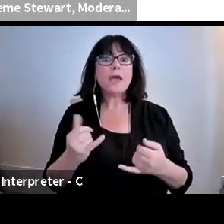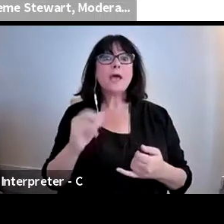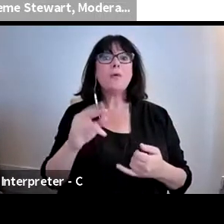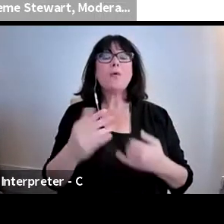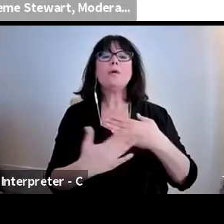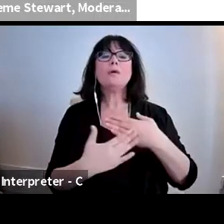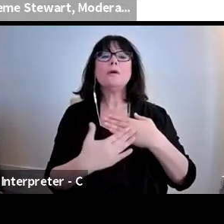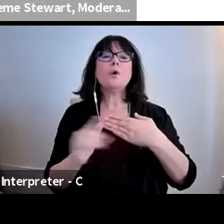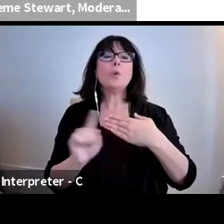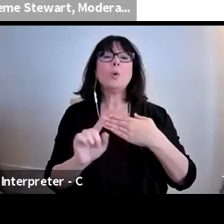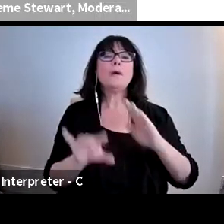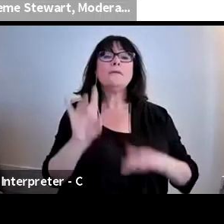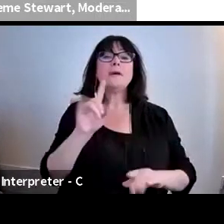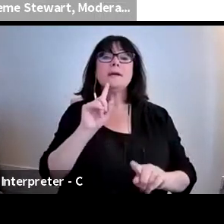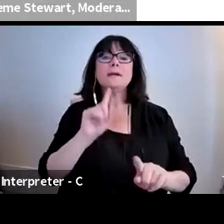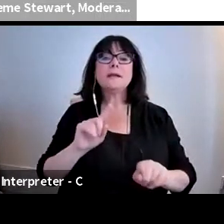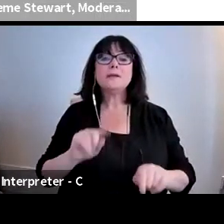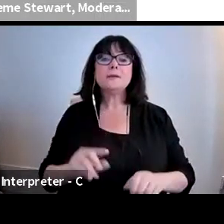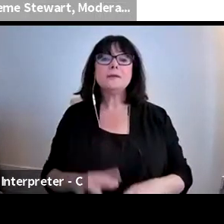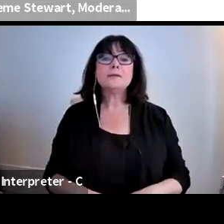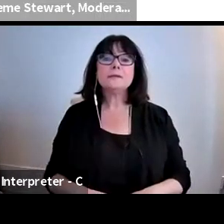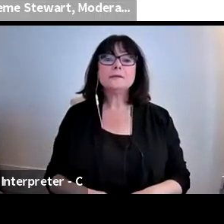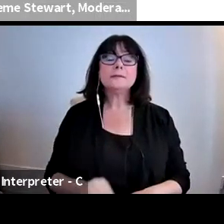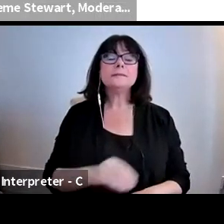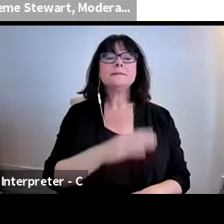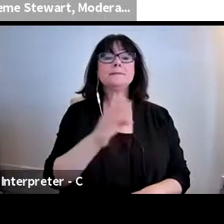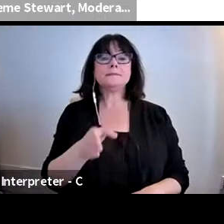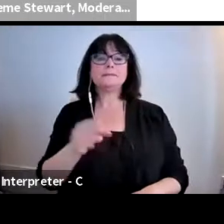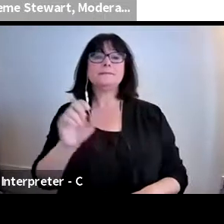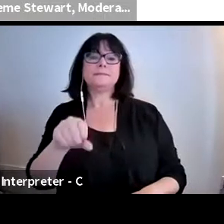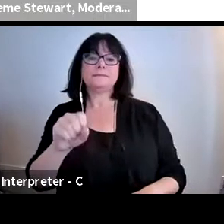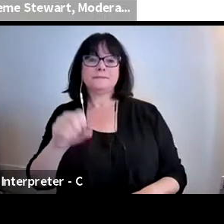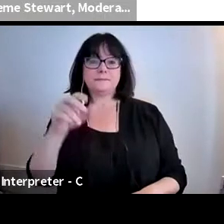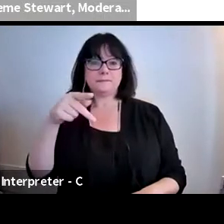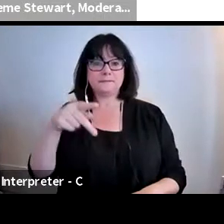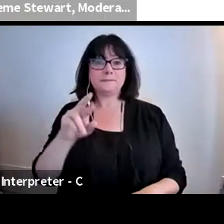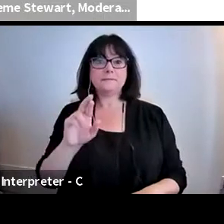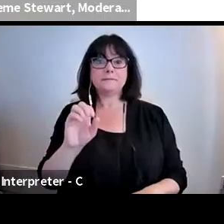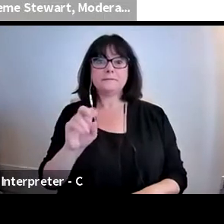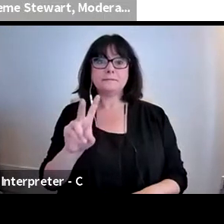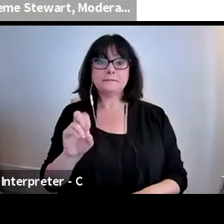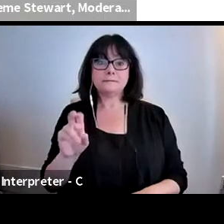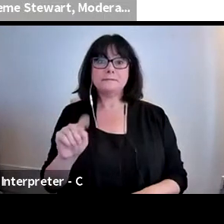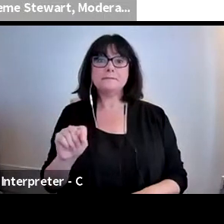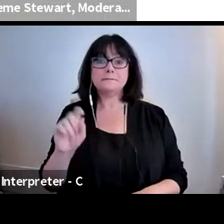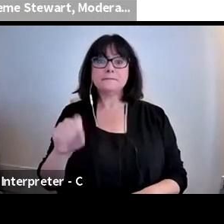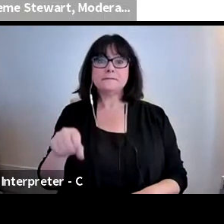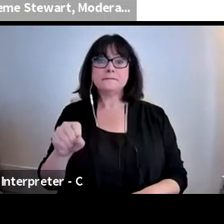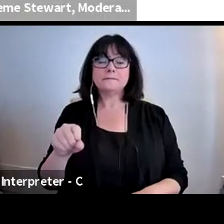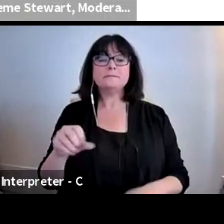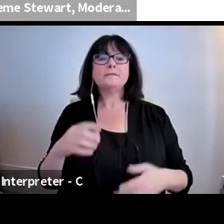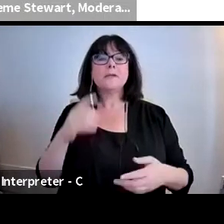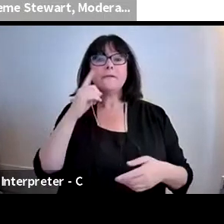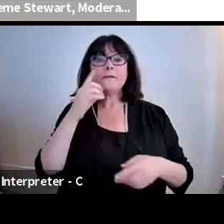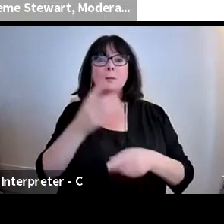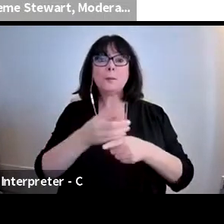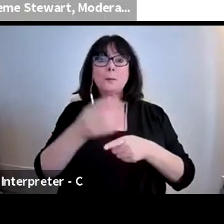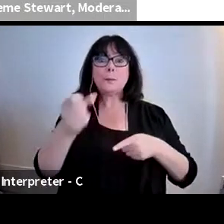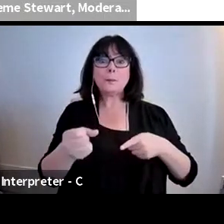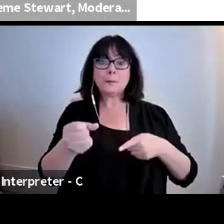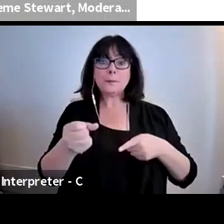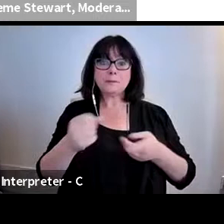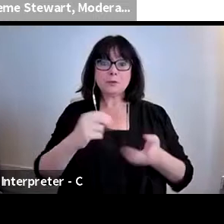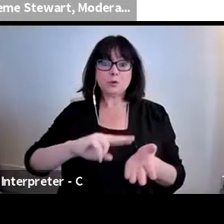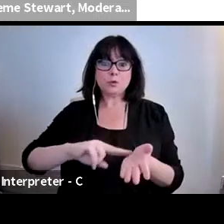those questions. Yes, I can provide some information, certainly. For placements, we're of course